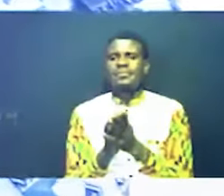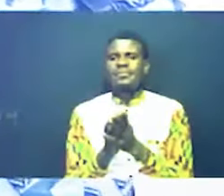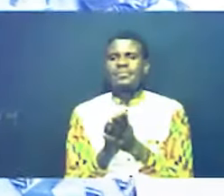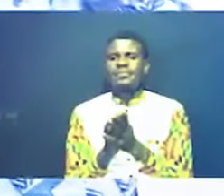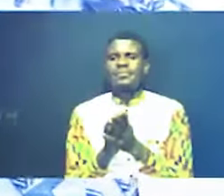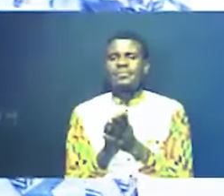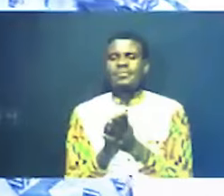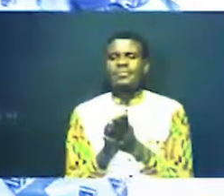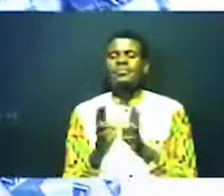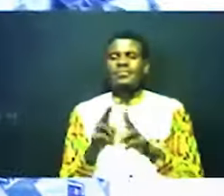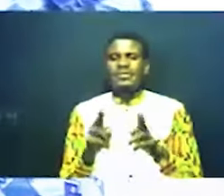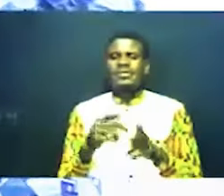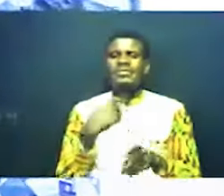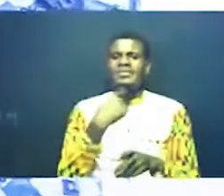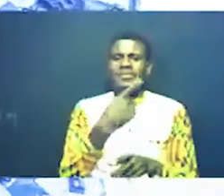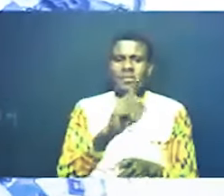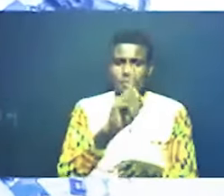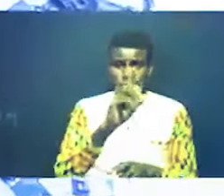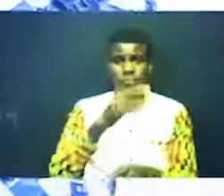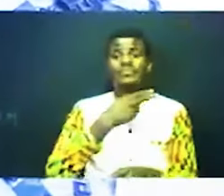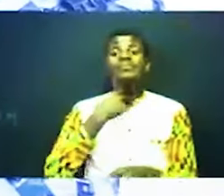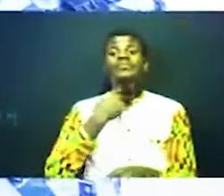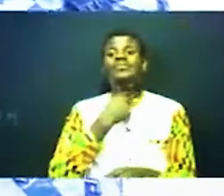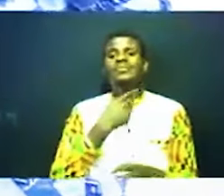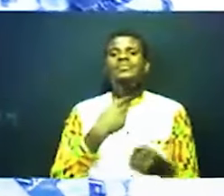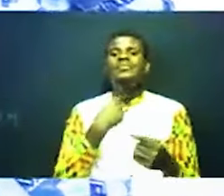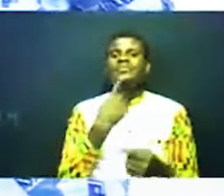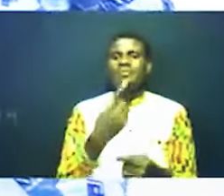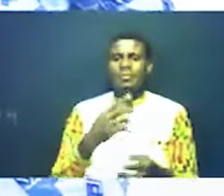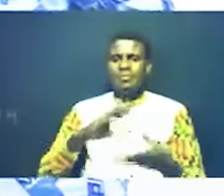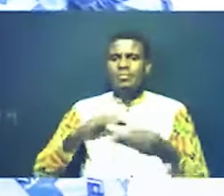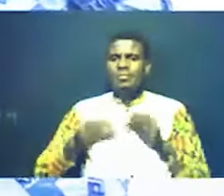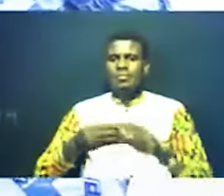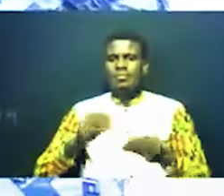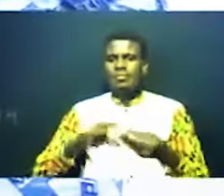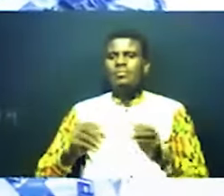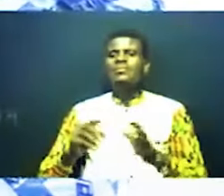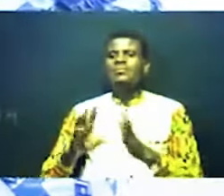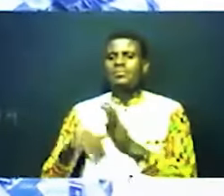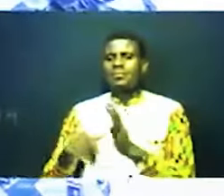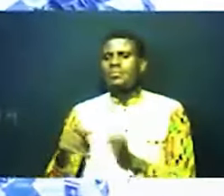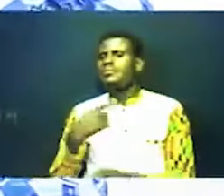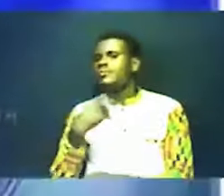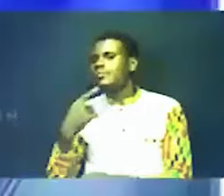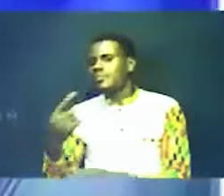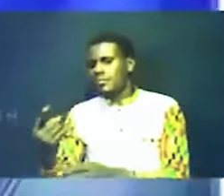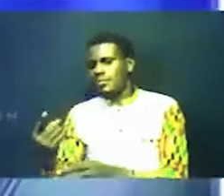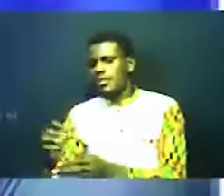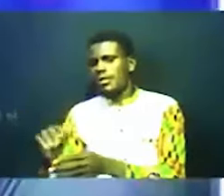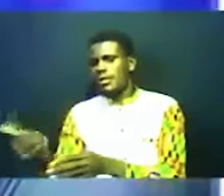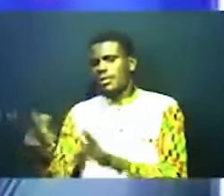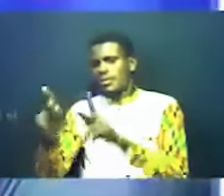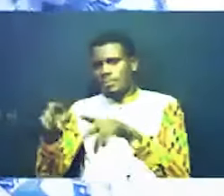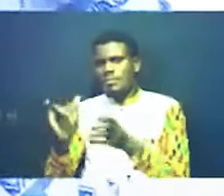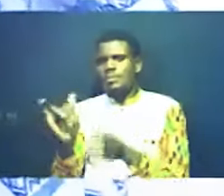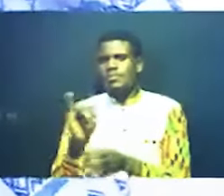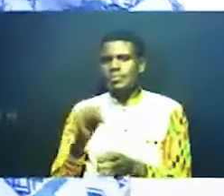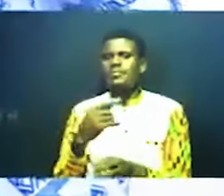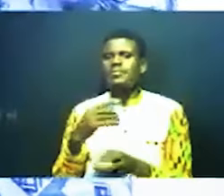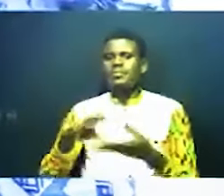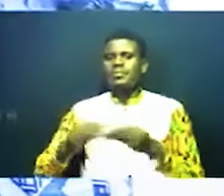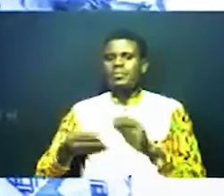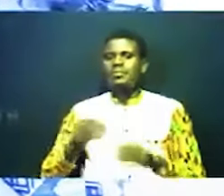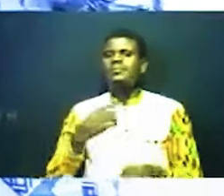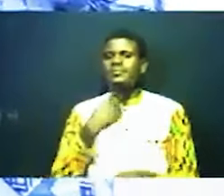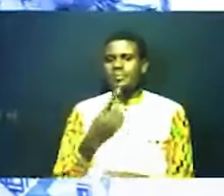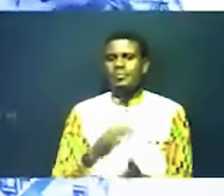this one to tell me his side of the story. He did that briefly, and then I asked this other person to